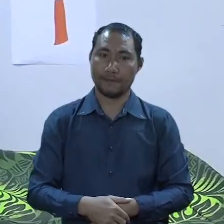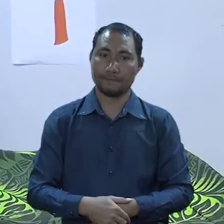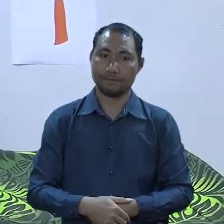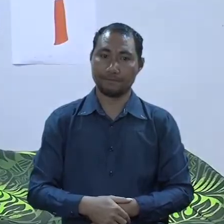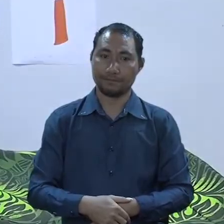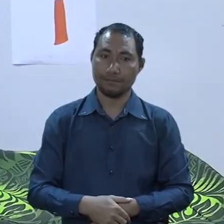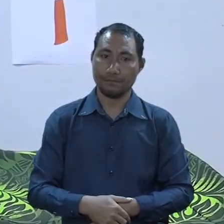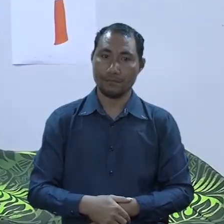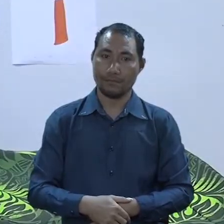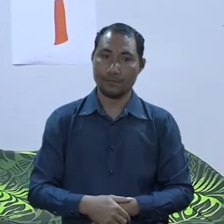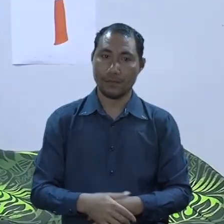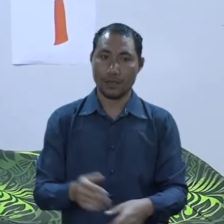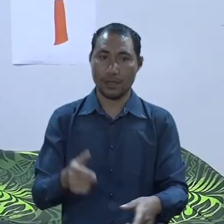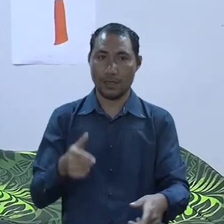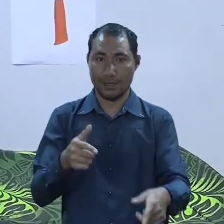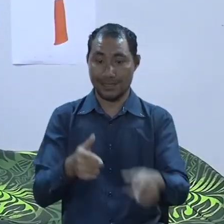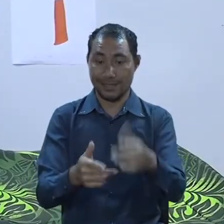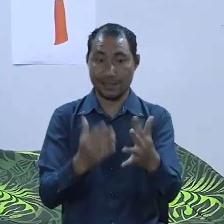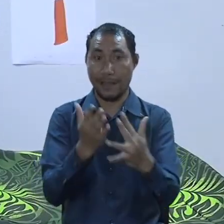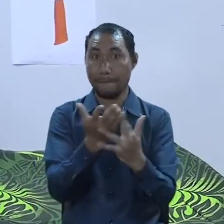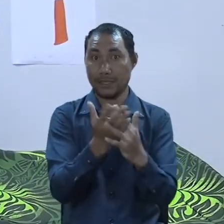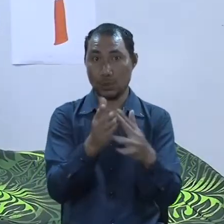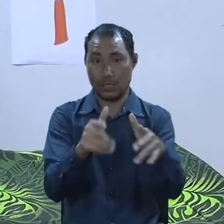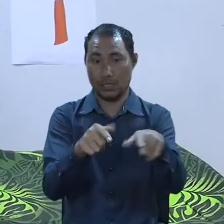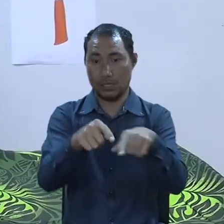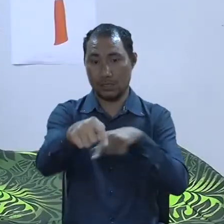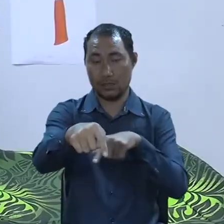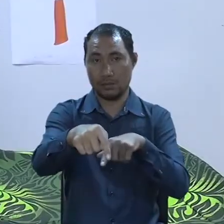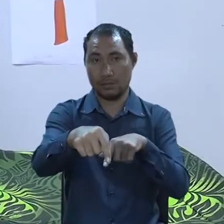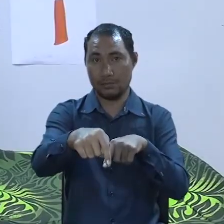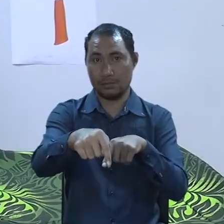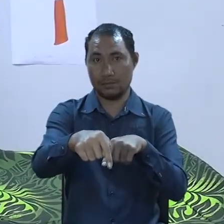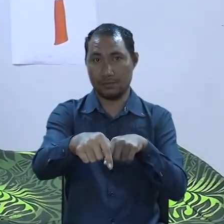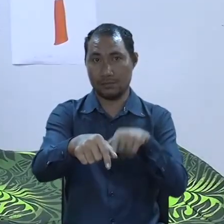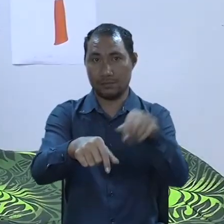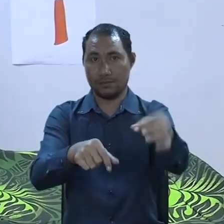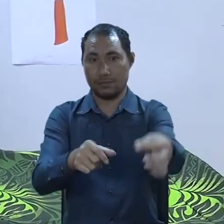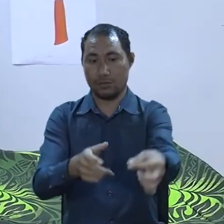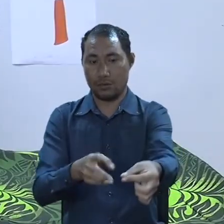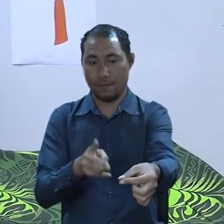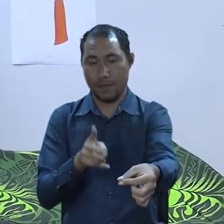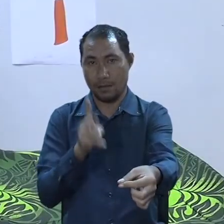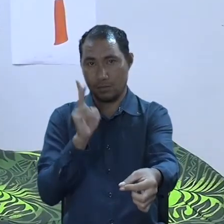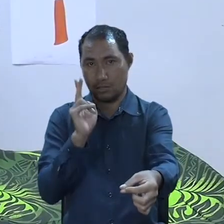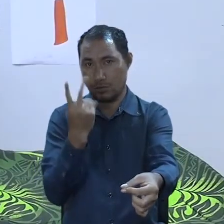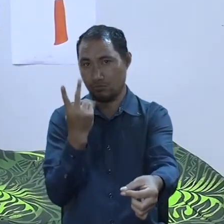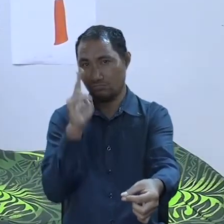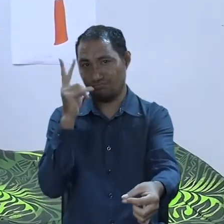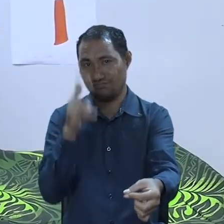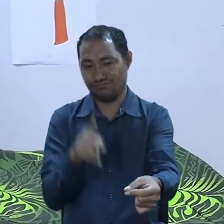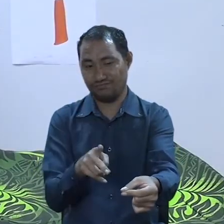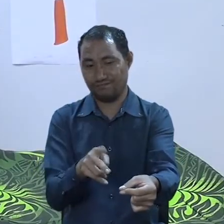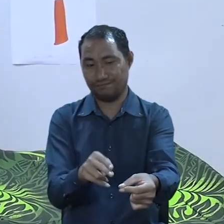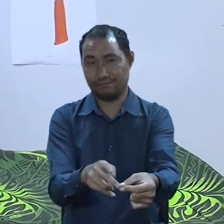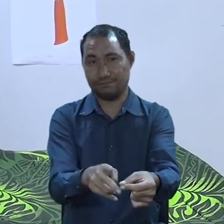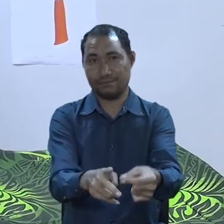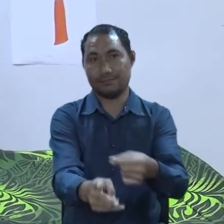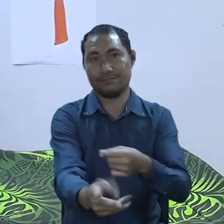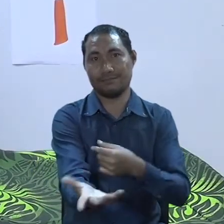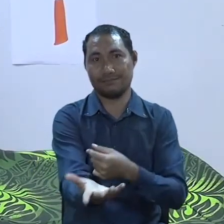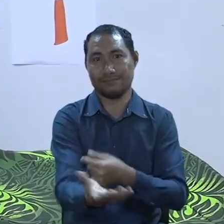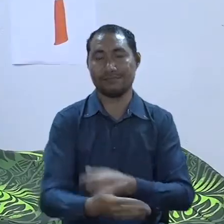is straight where you're going to cut. And then you put your fingers into the